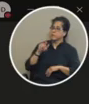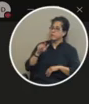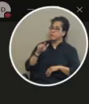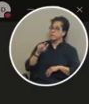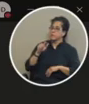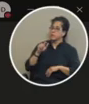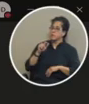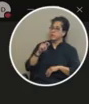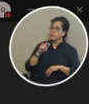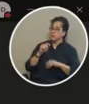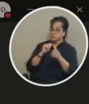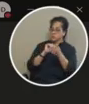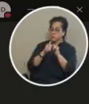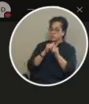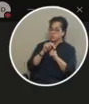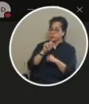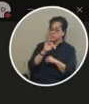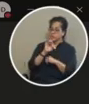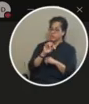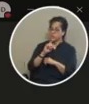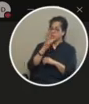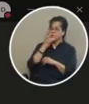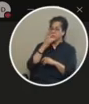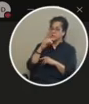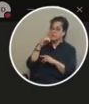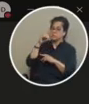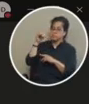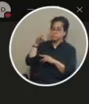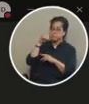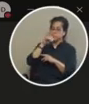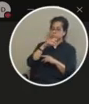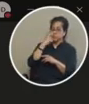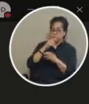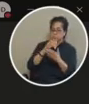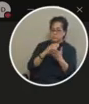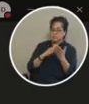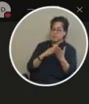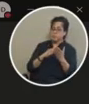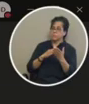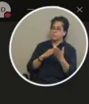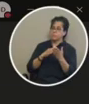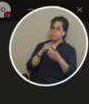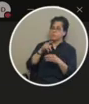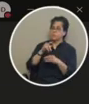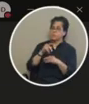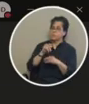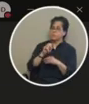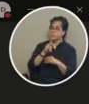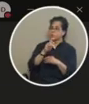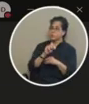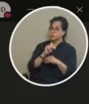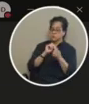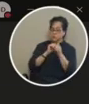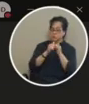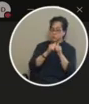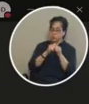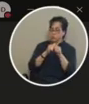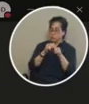lights, sports field lights at replacement for some of the lights that have been taken down in some of the sports